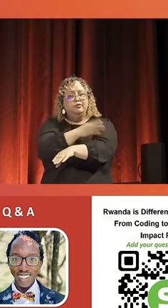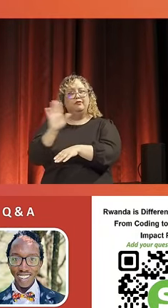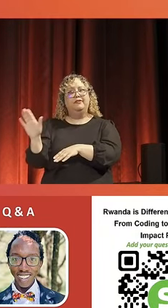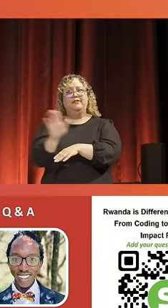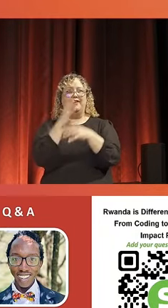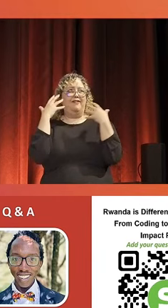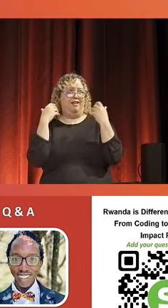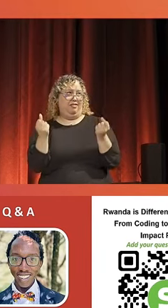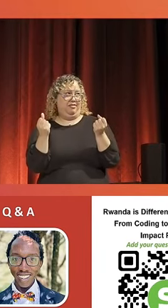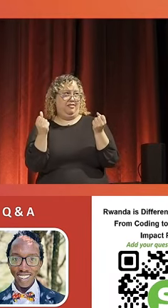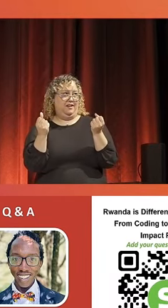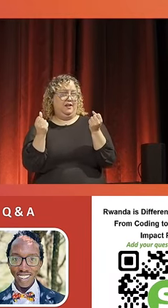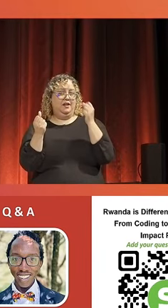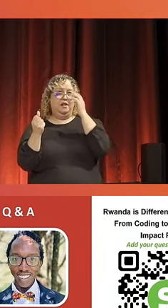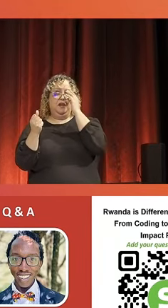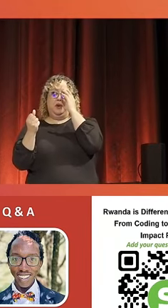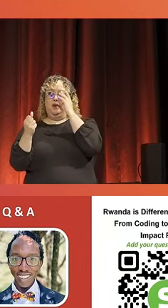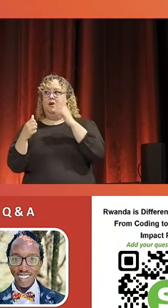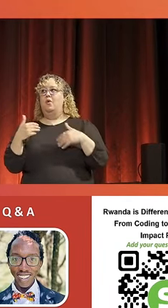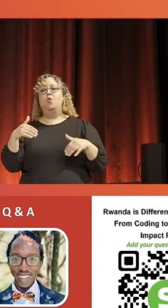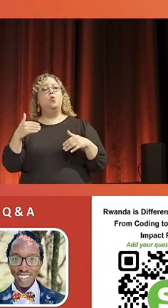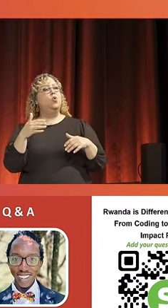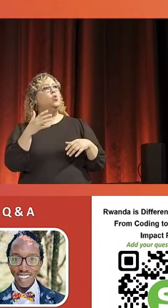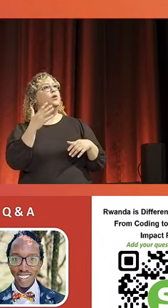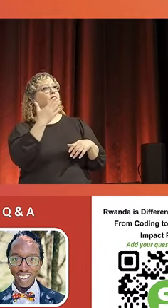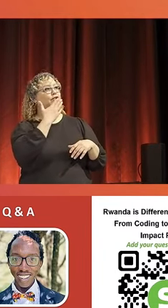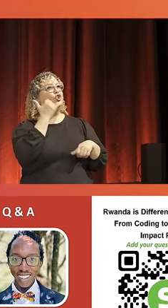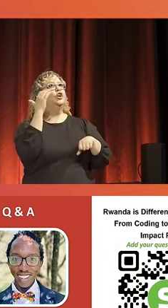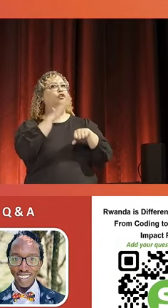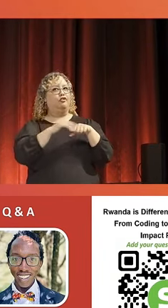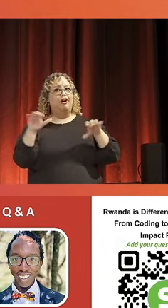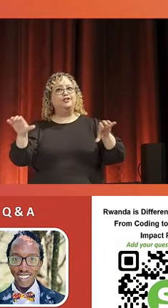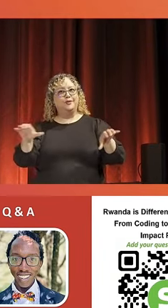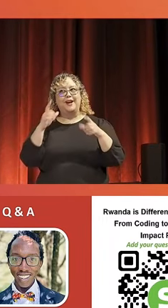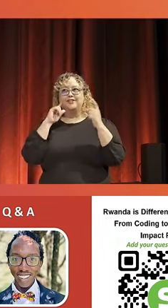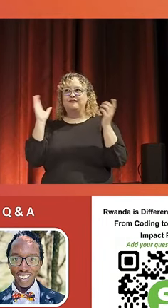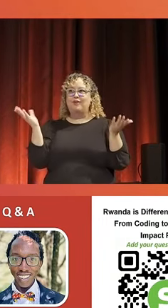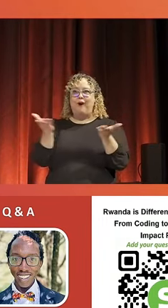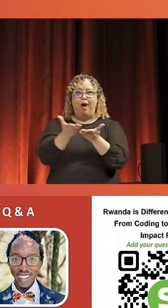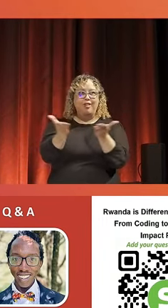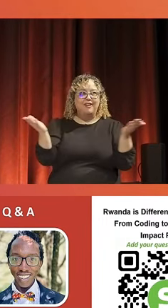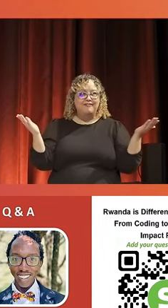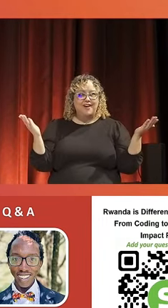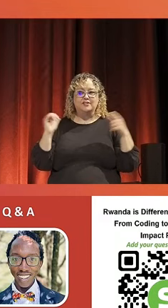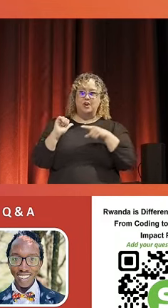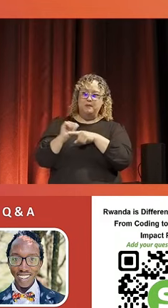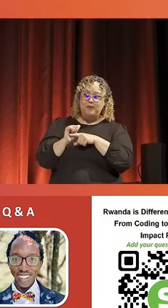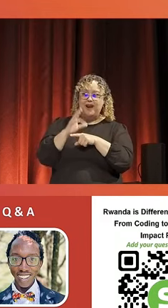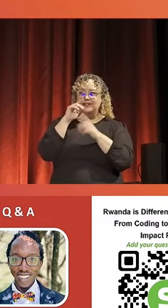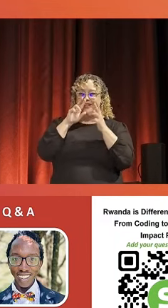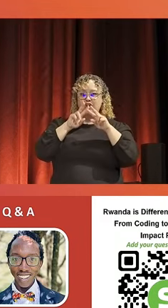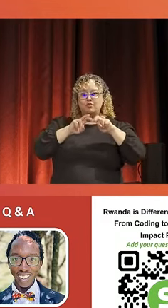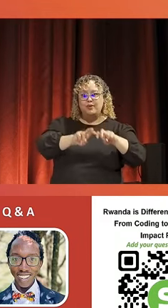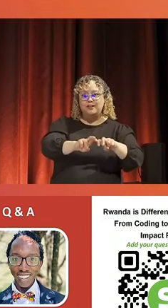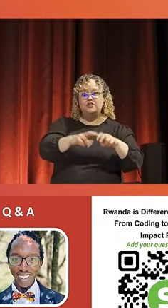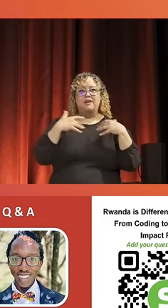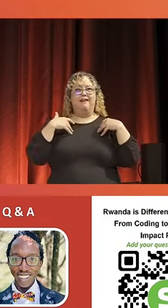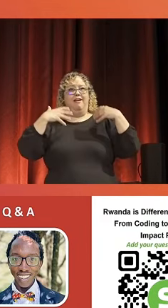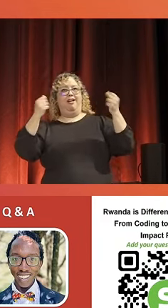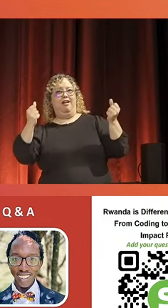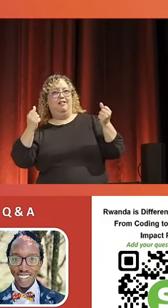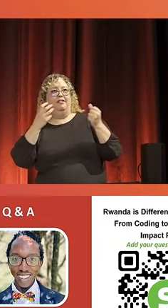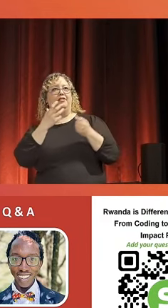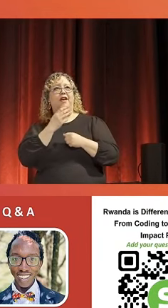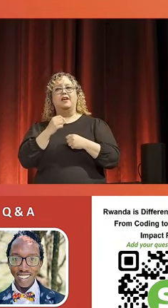health and well-being, as a call to action for us all to practice, if not research, I think is a wonderful area